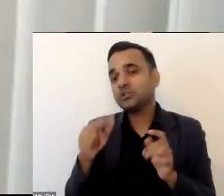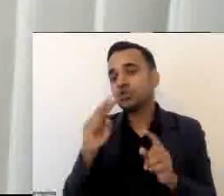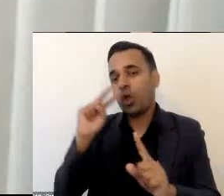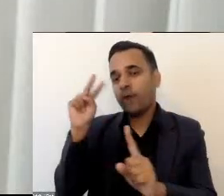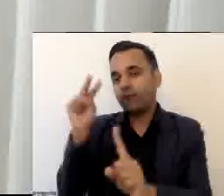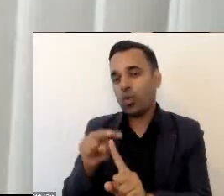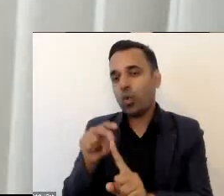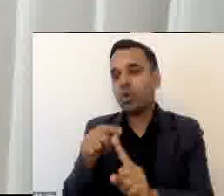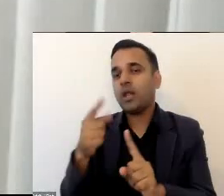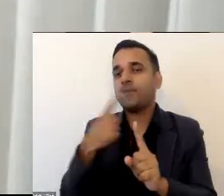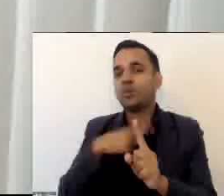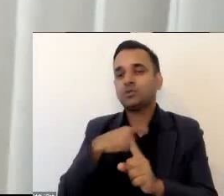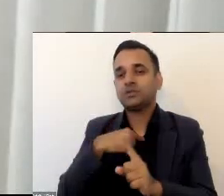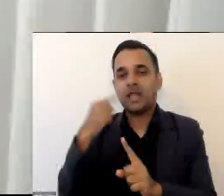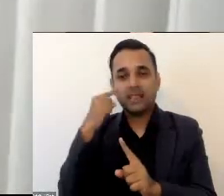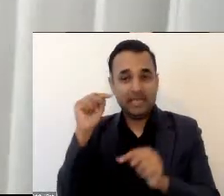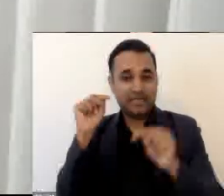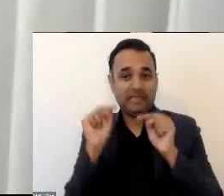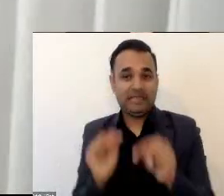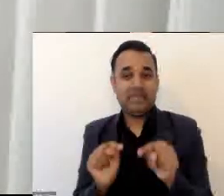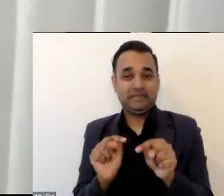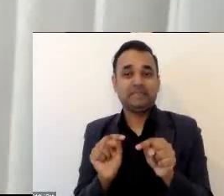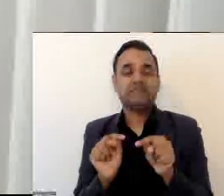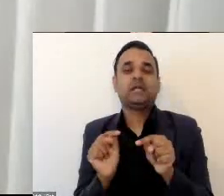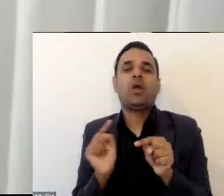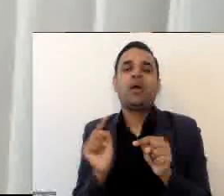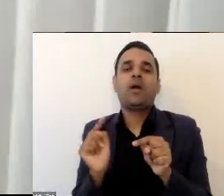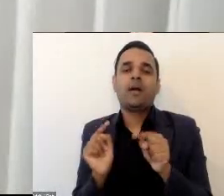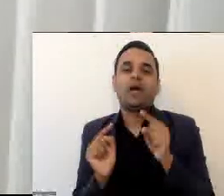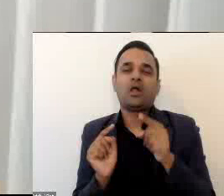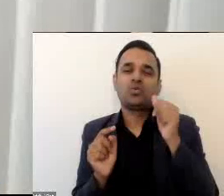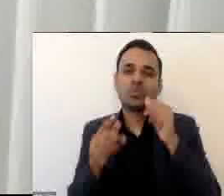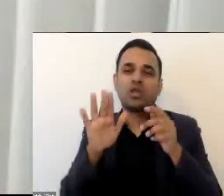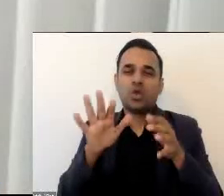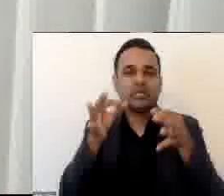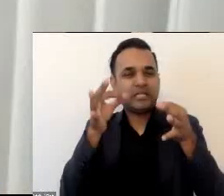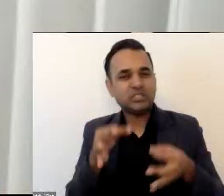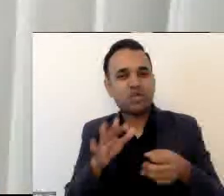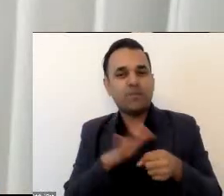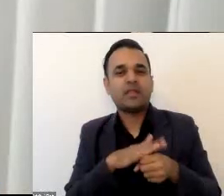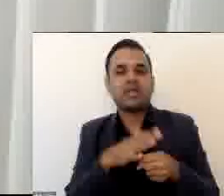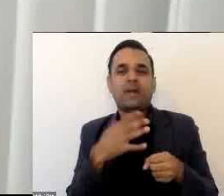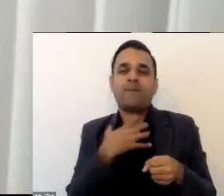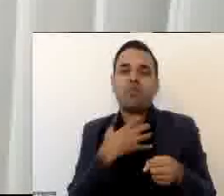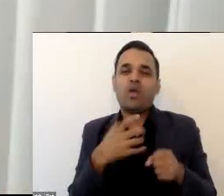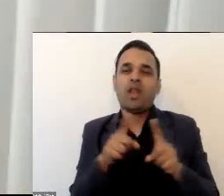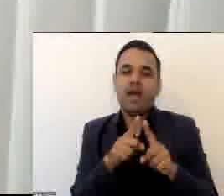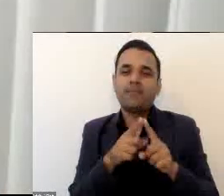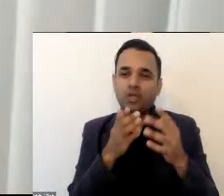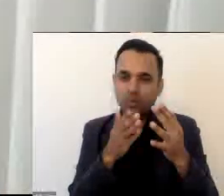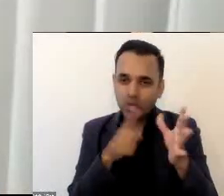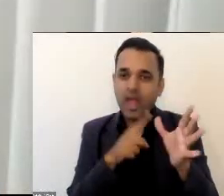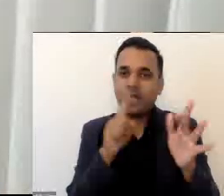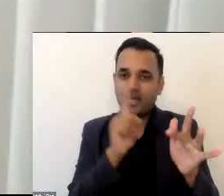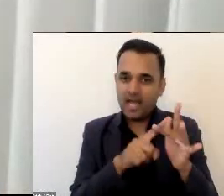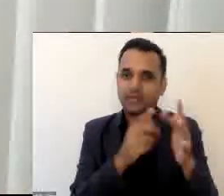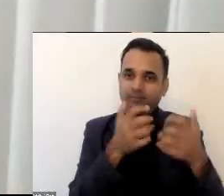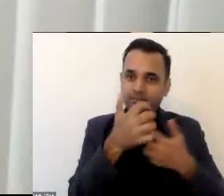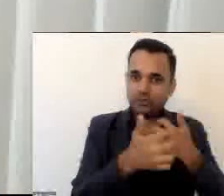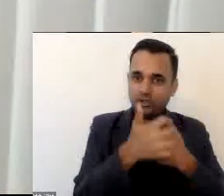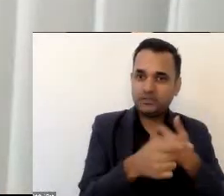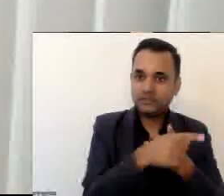of widen the gender pay gaps. And I think that's something, you know, when you're looking at this in the context of the markets, in the context of the business, I think it's really